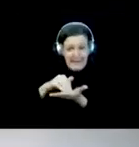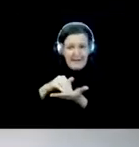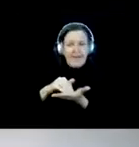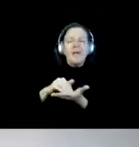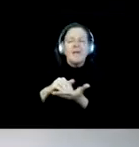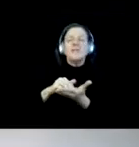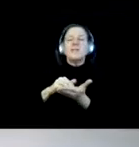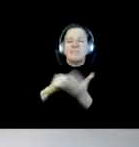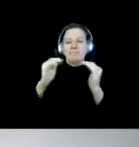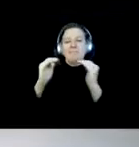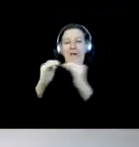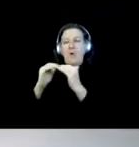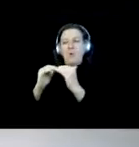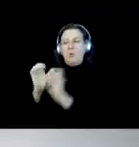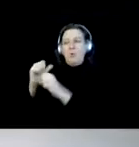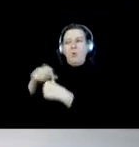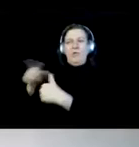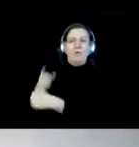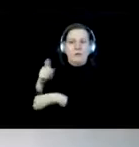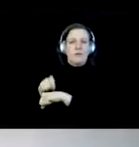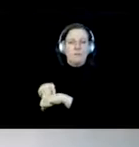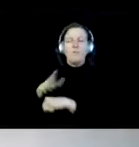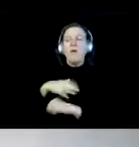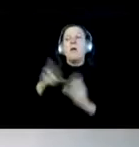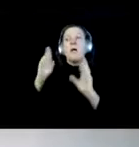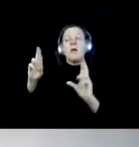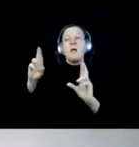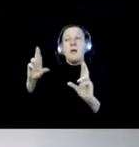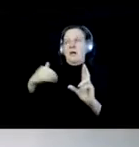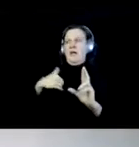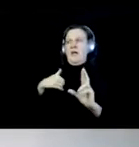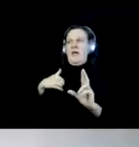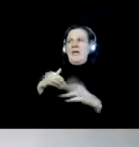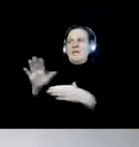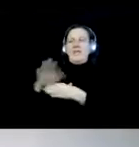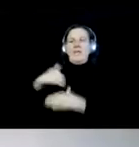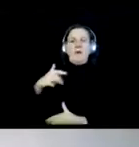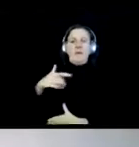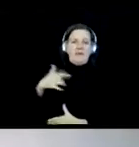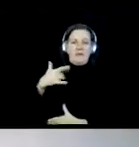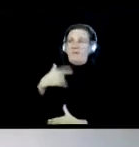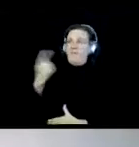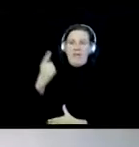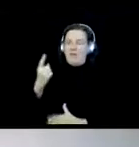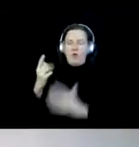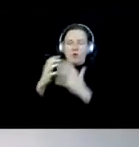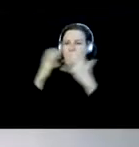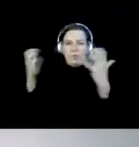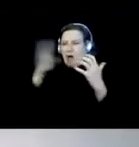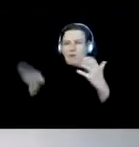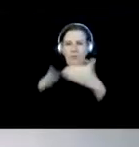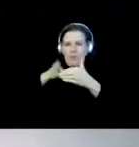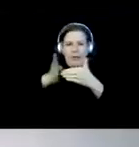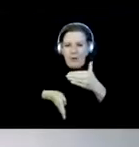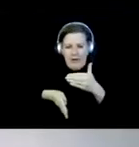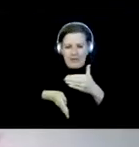my hope for the film was that it has this feeling that like there's always too much, and that you can never get to the end, and that the